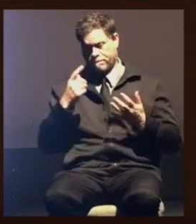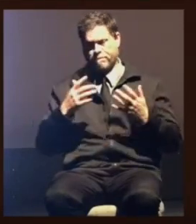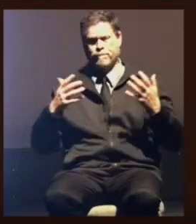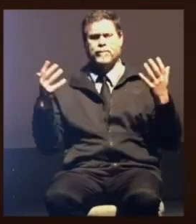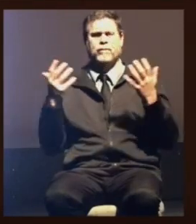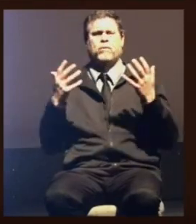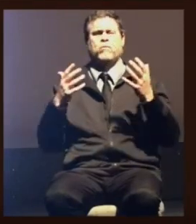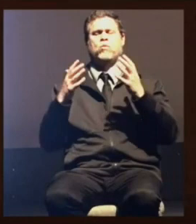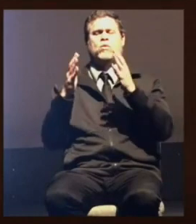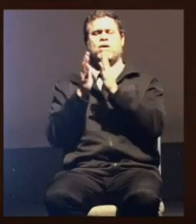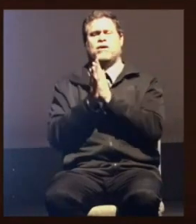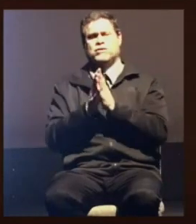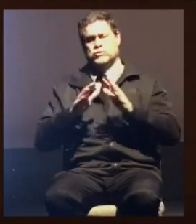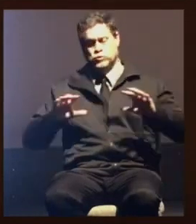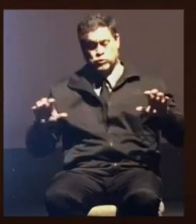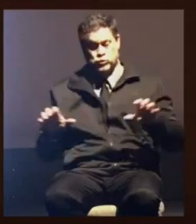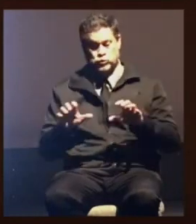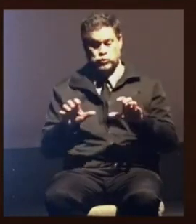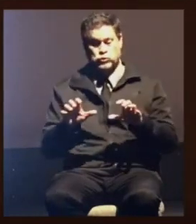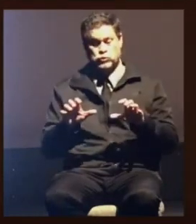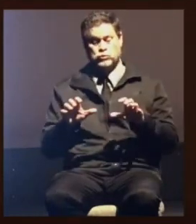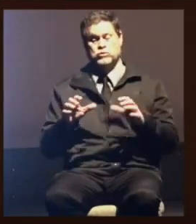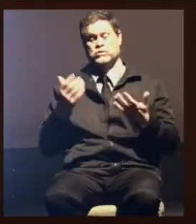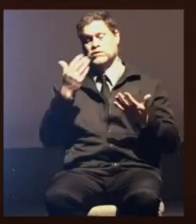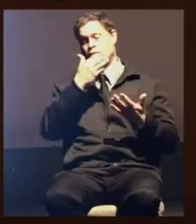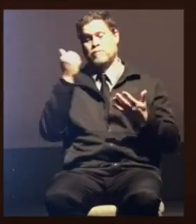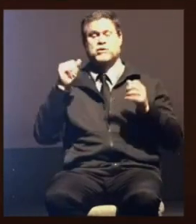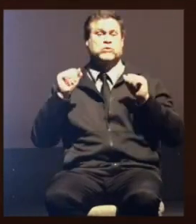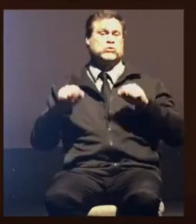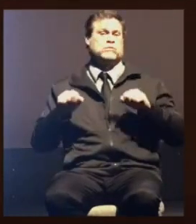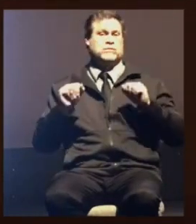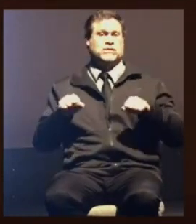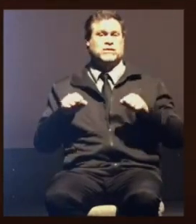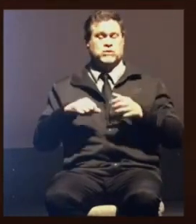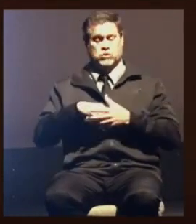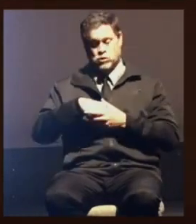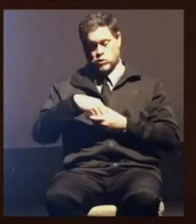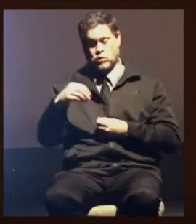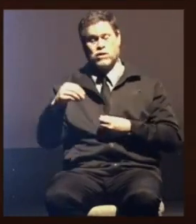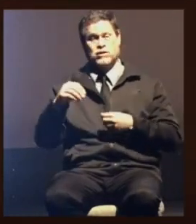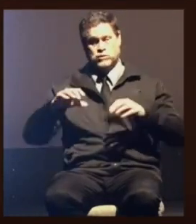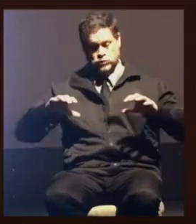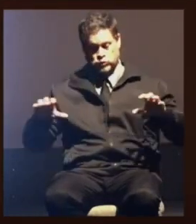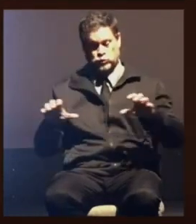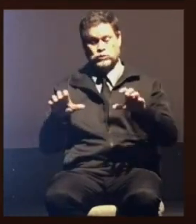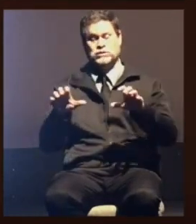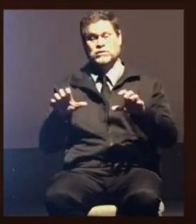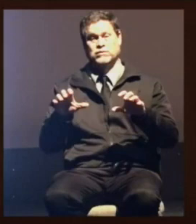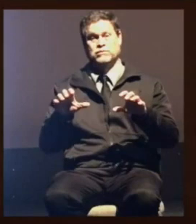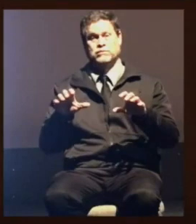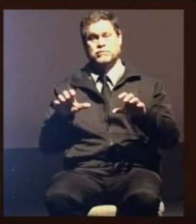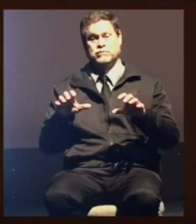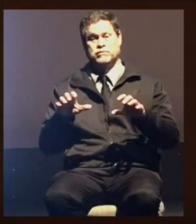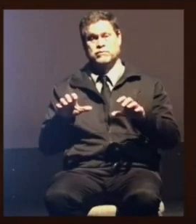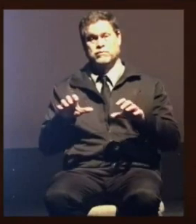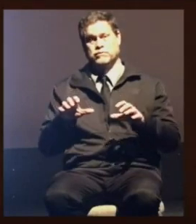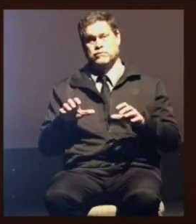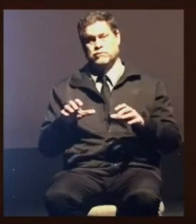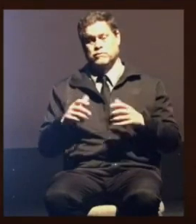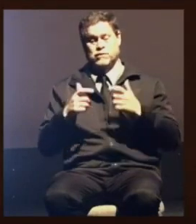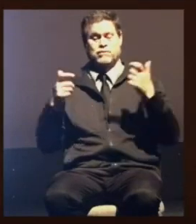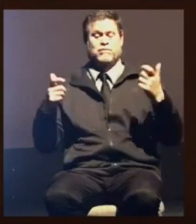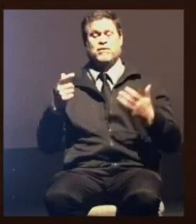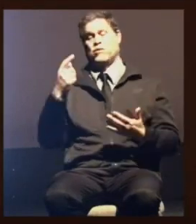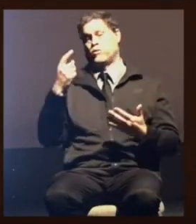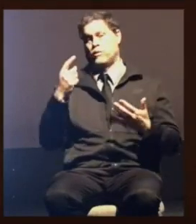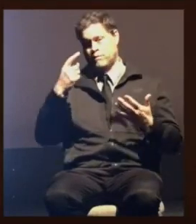what we're asking you to do, and you have to, the best of your ability, you have to go out and do it. A big one,